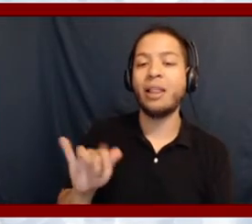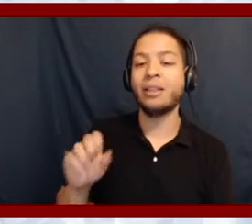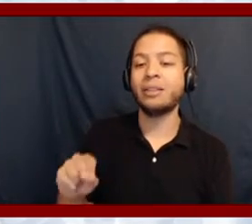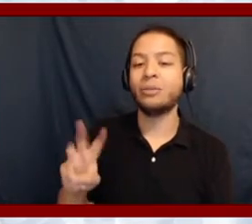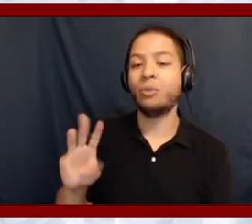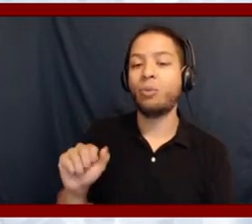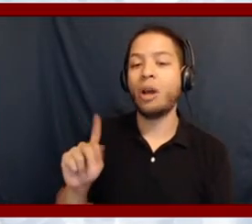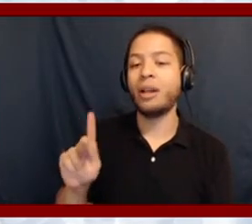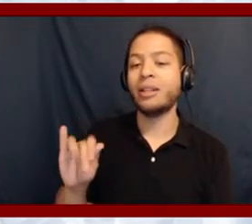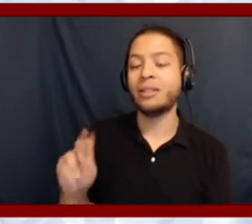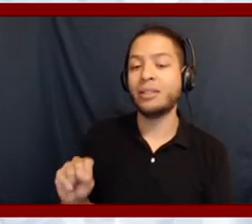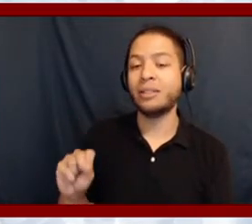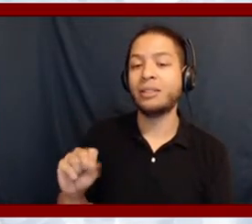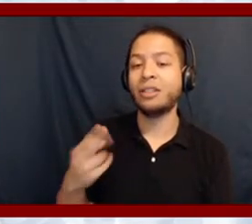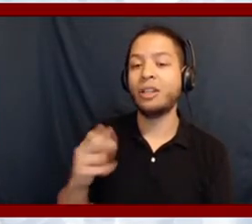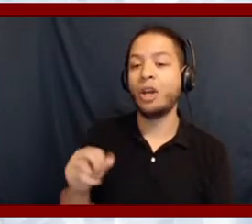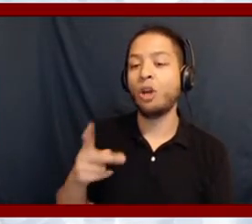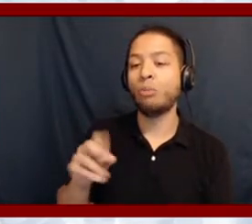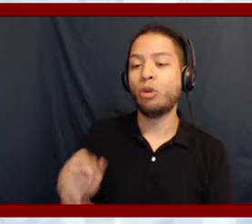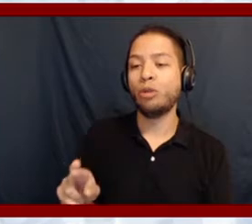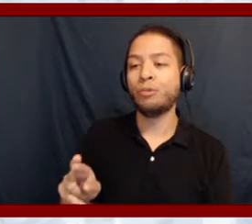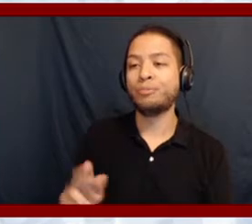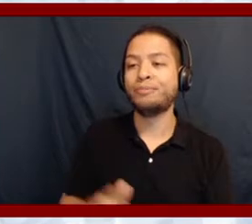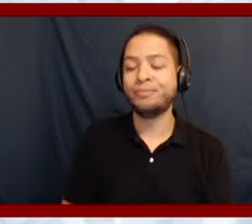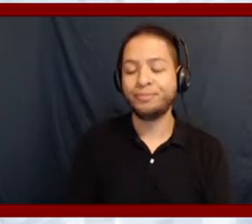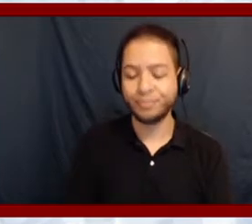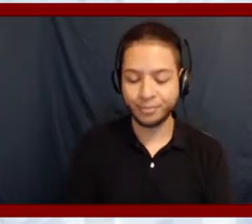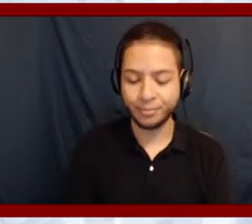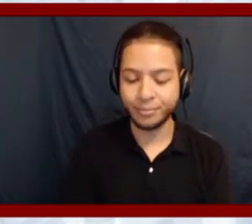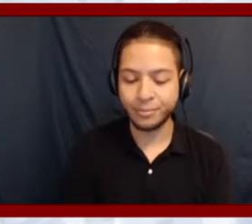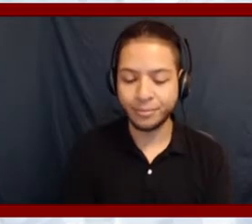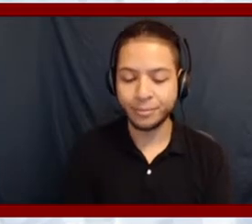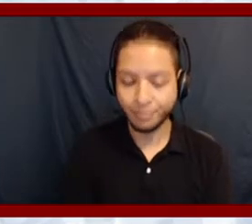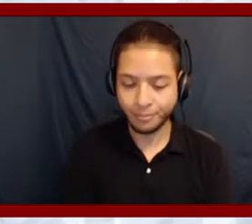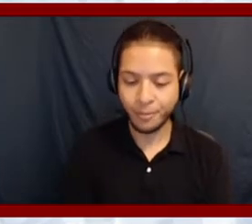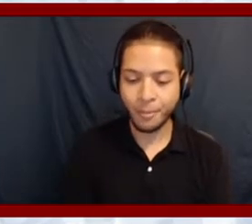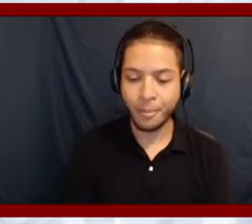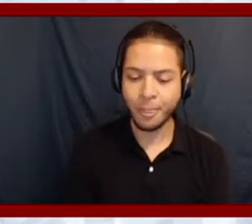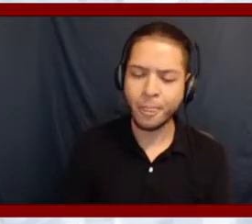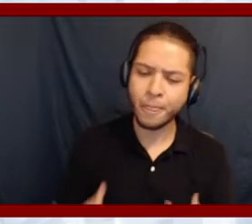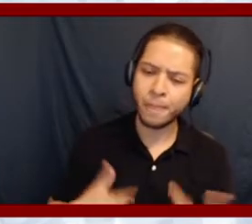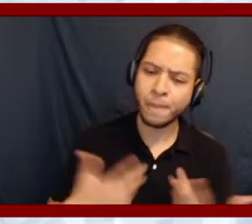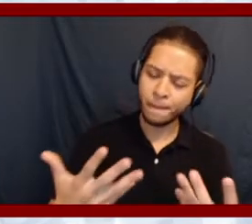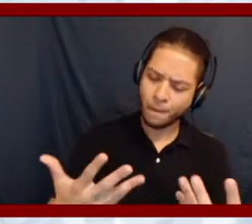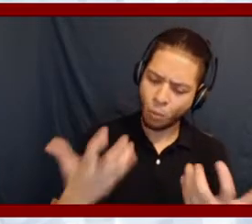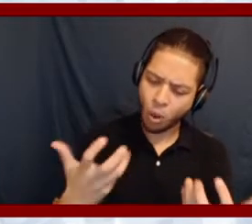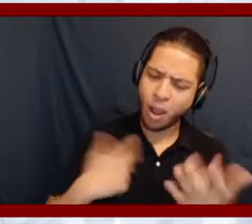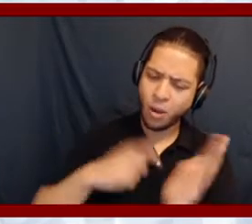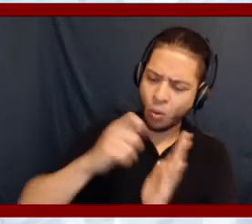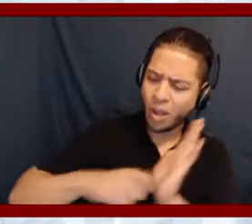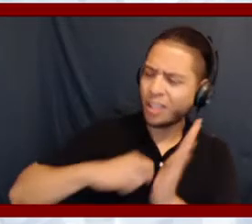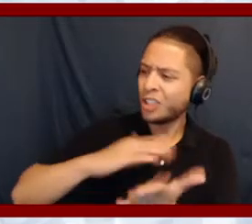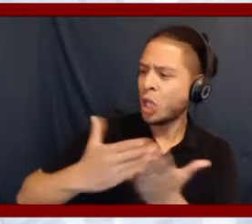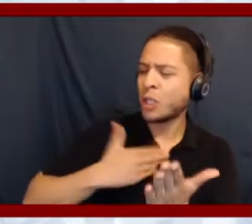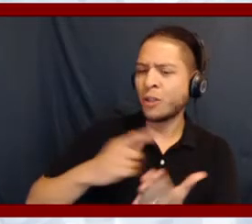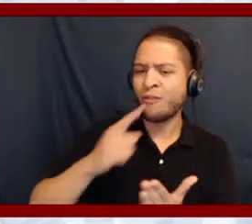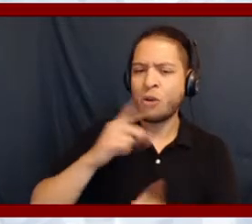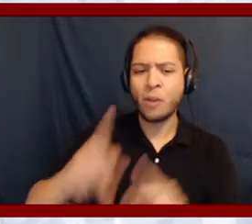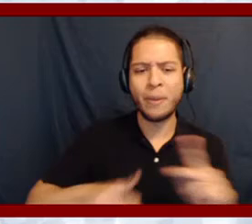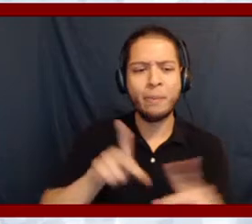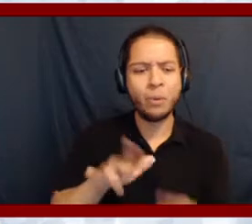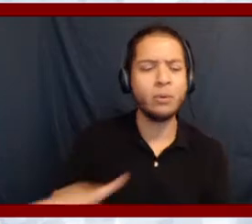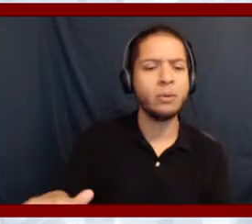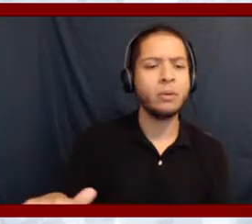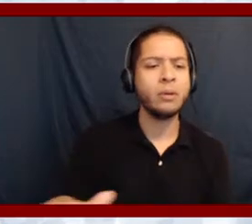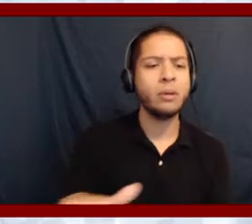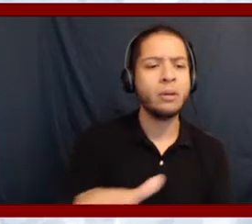Let me make the songs for the people. Songs for the old and young, songs to stir like a